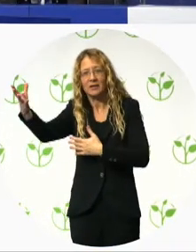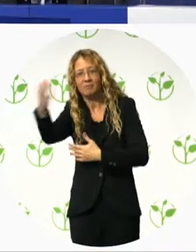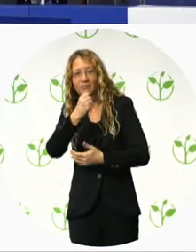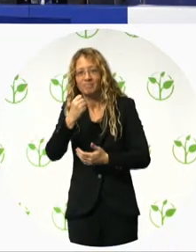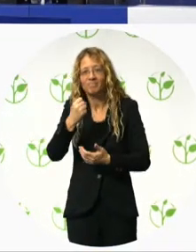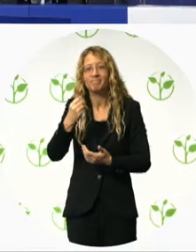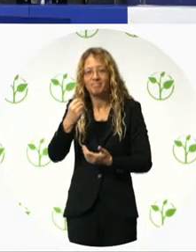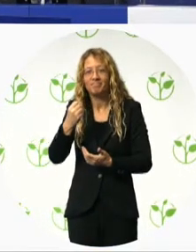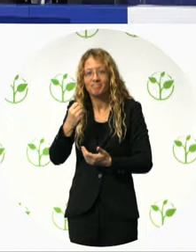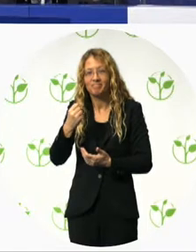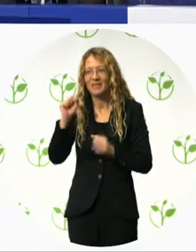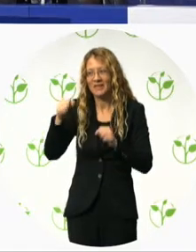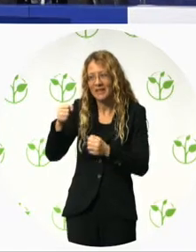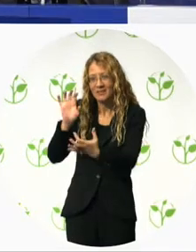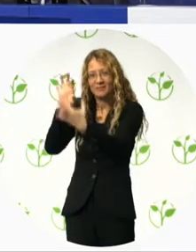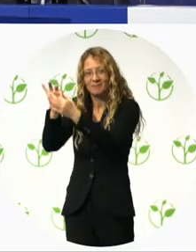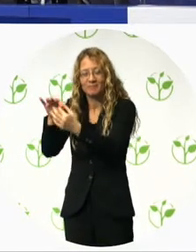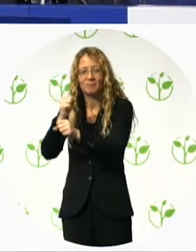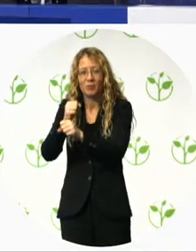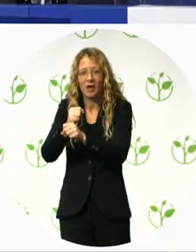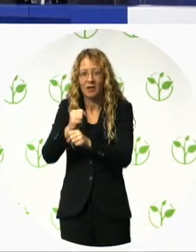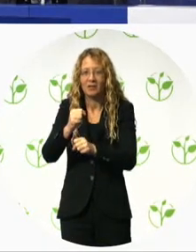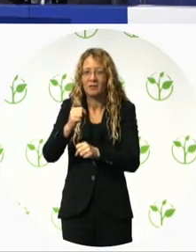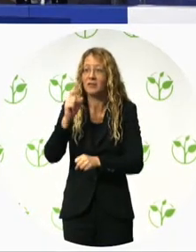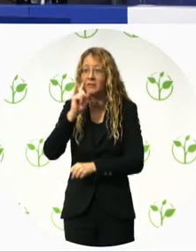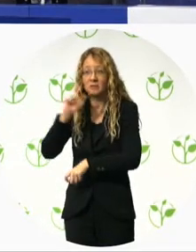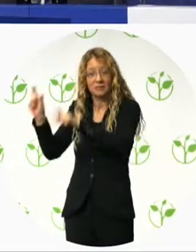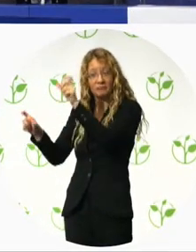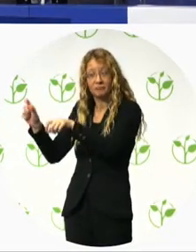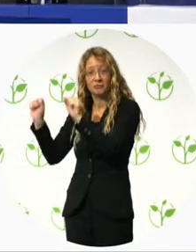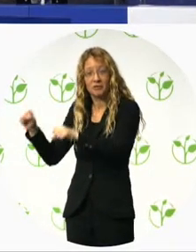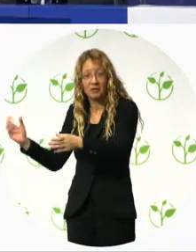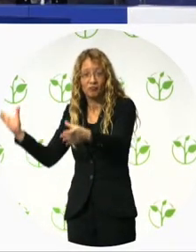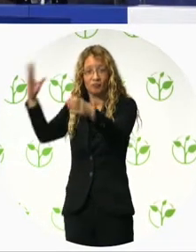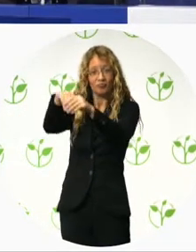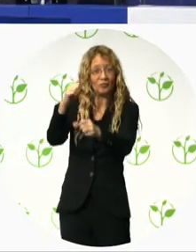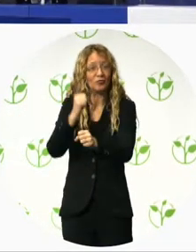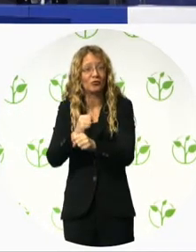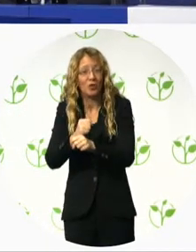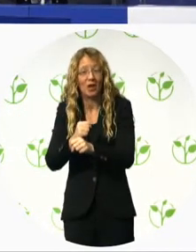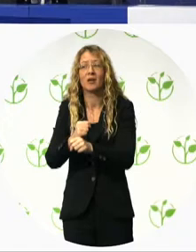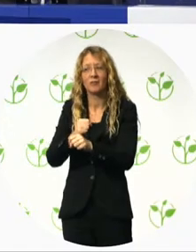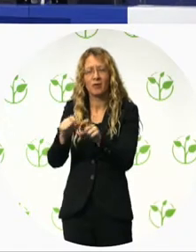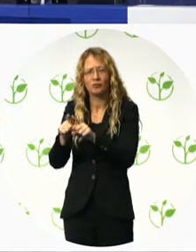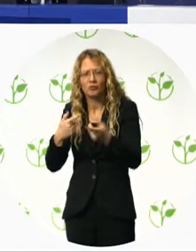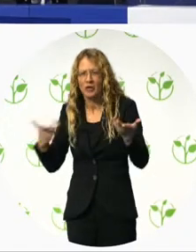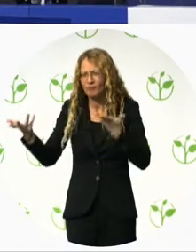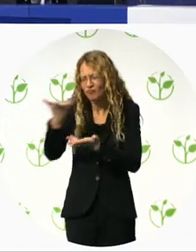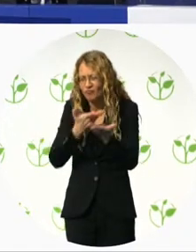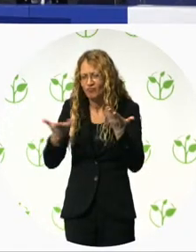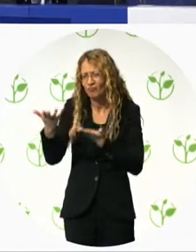employees that are always cut off from the meeting and calls. Especially when they are